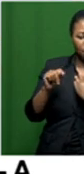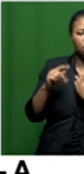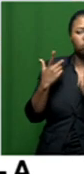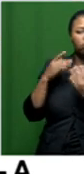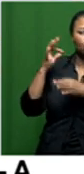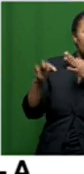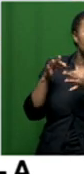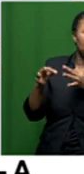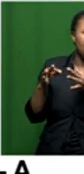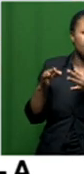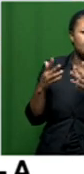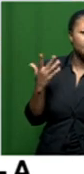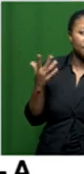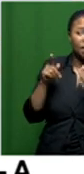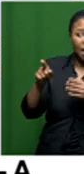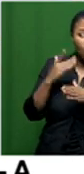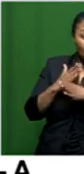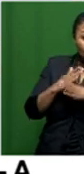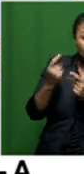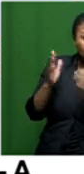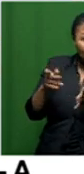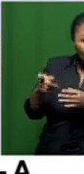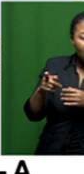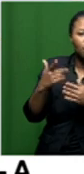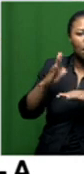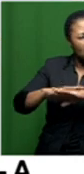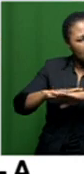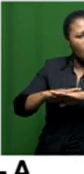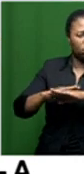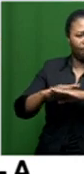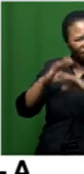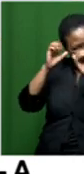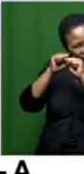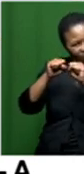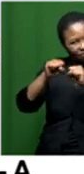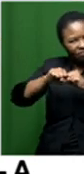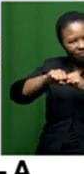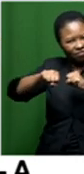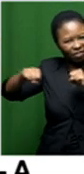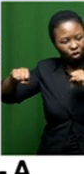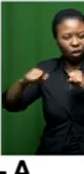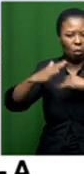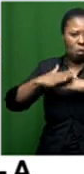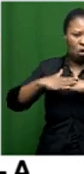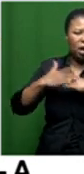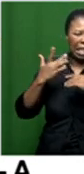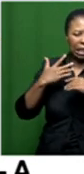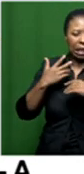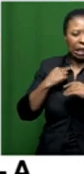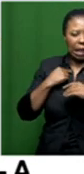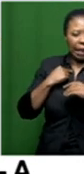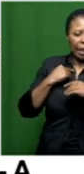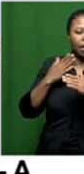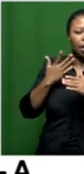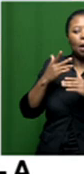them that, you know, there's that work that you did, and I think we could push it a little further. Do you think it's possible? And there's always a lot of resistance. Yes.